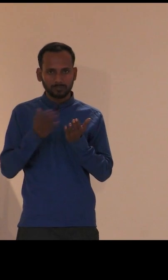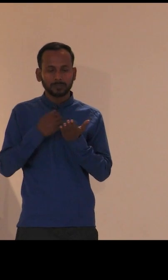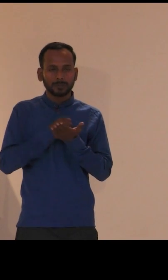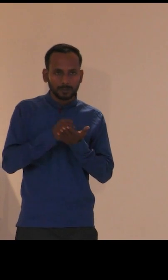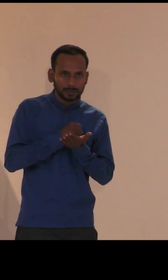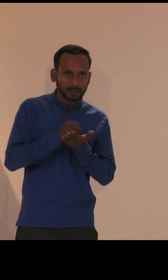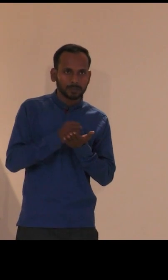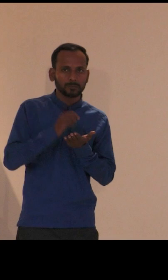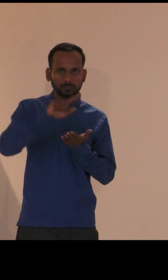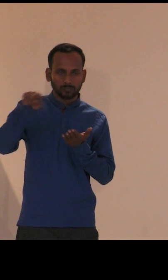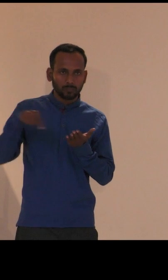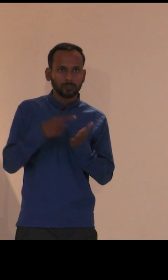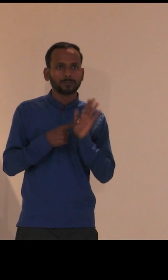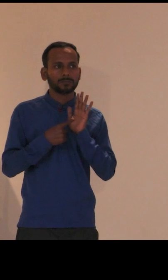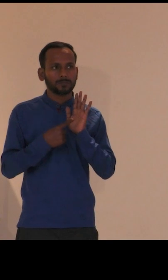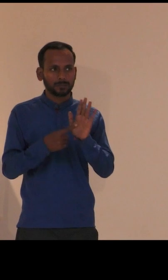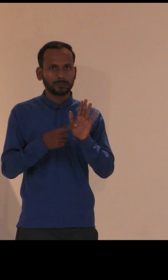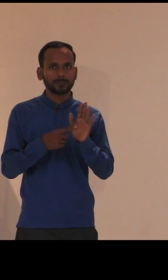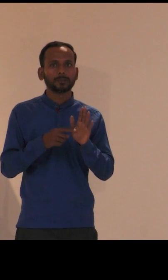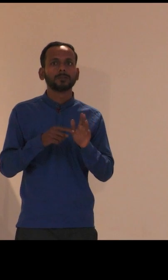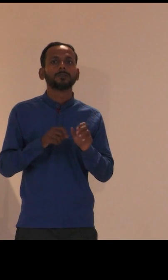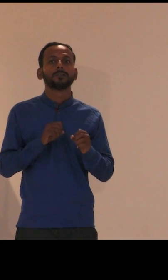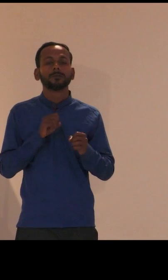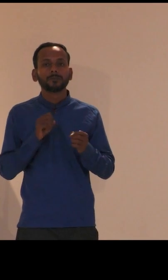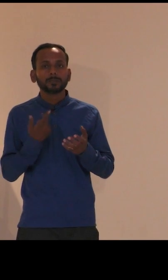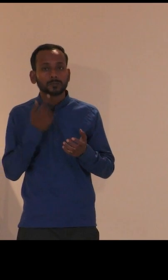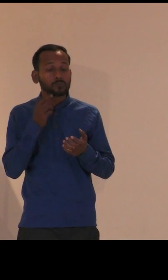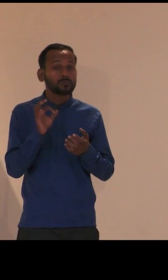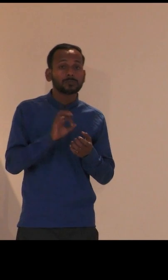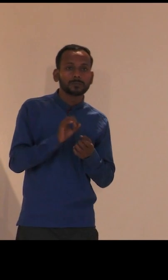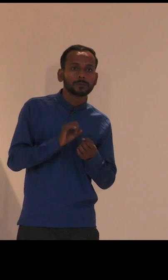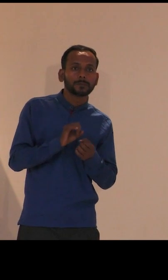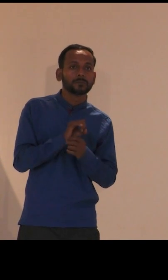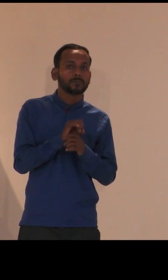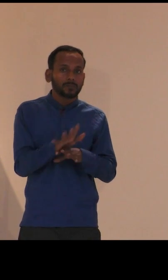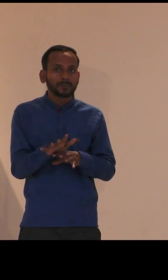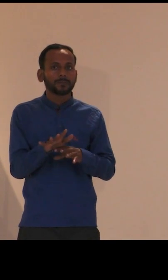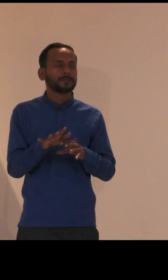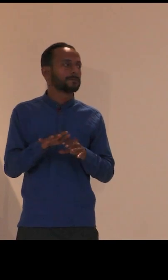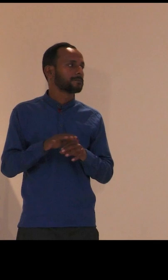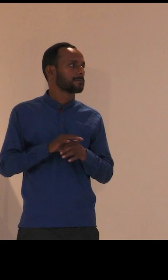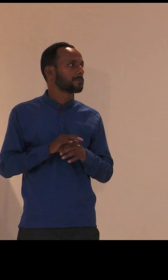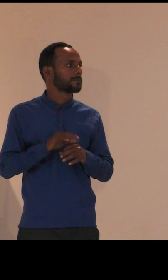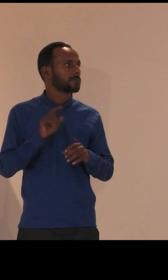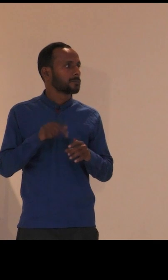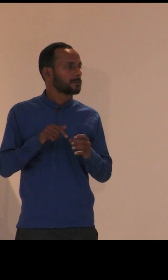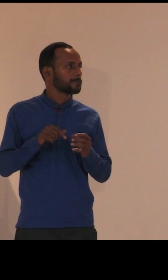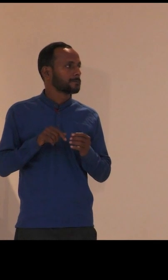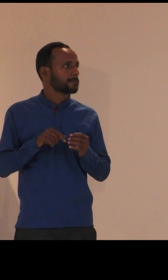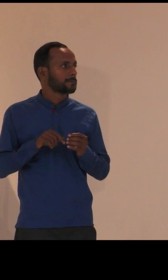have, especially the COVID-19 coverage and the climate change series, but also